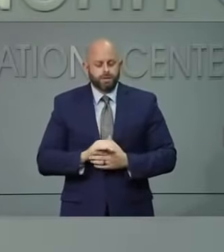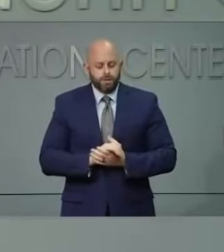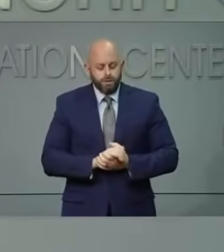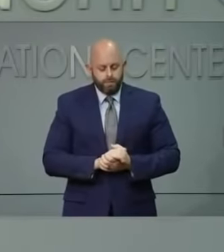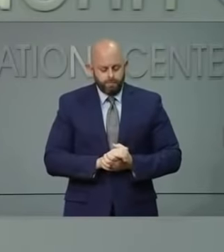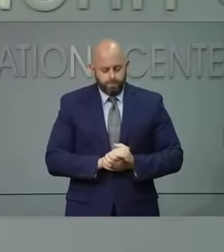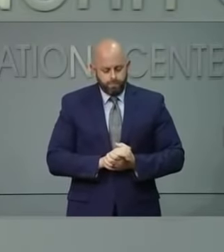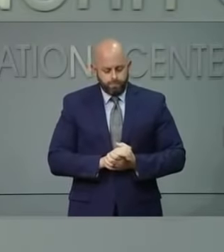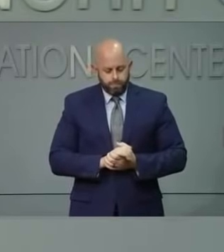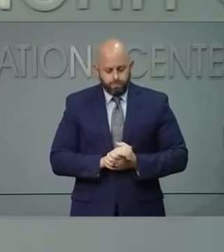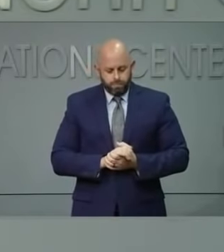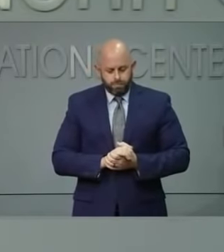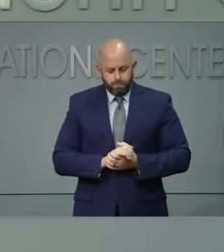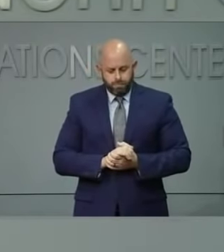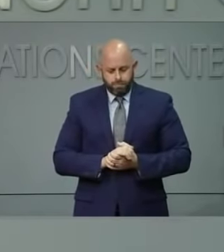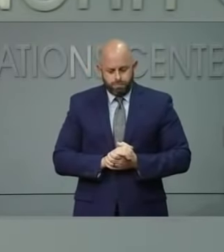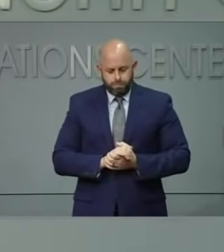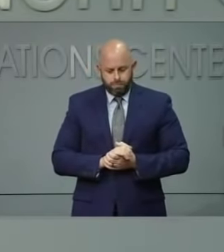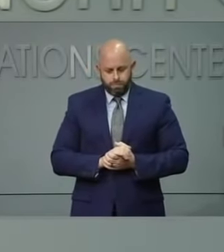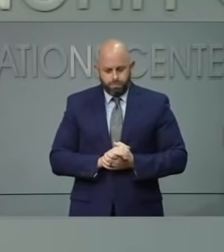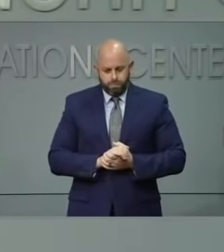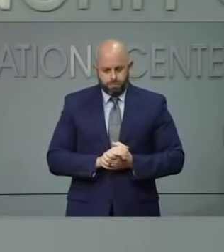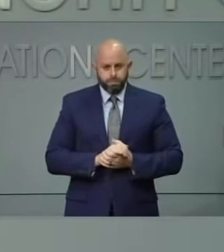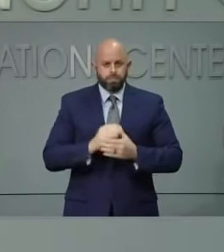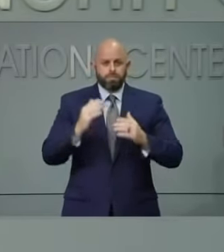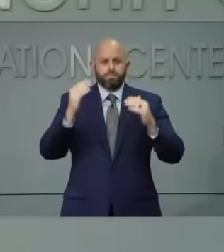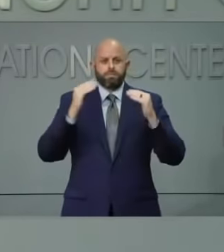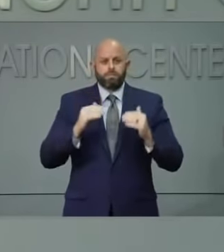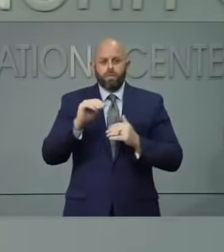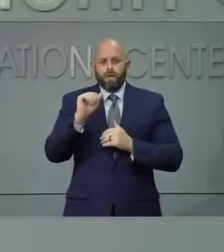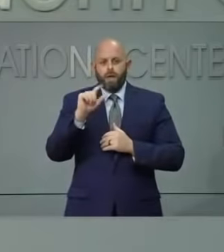Our next question is from Alex Shabab with WCNC.